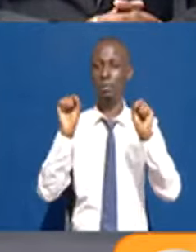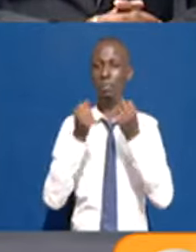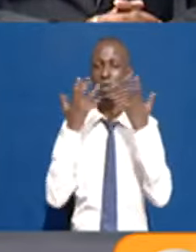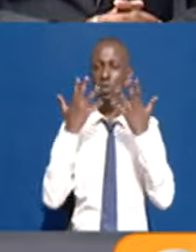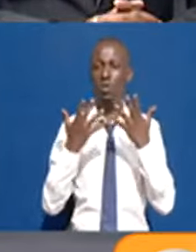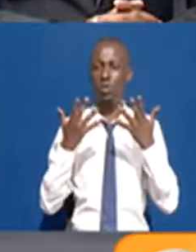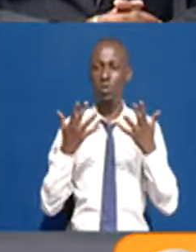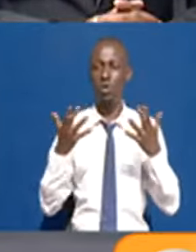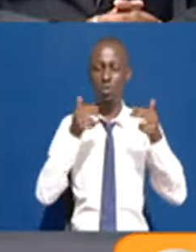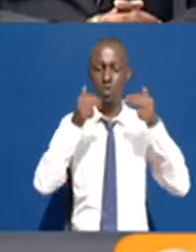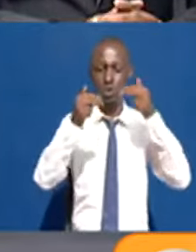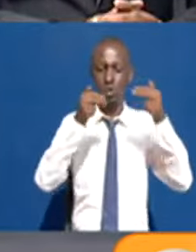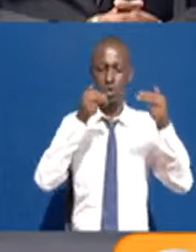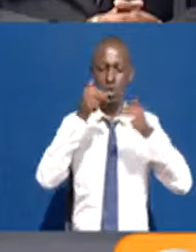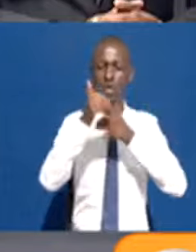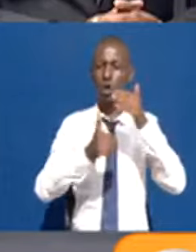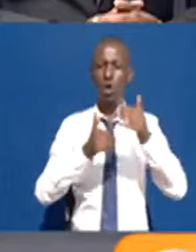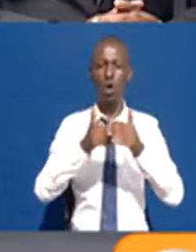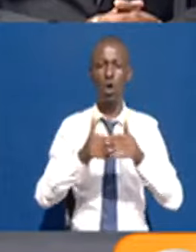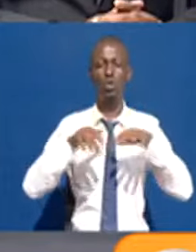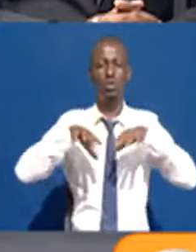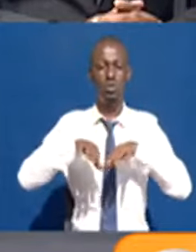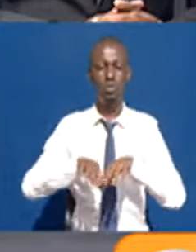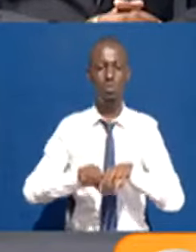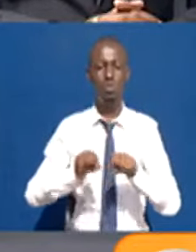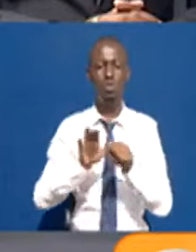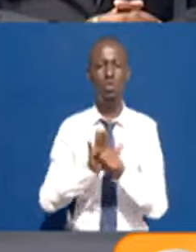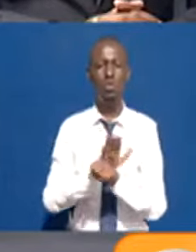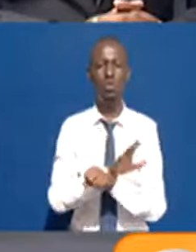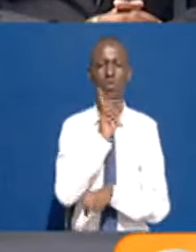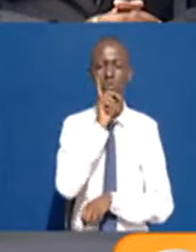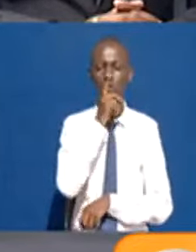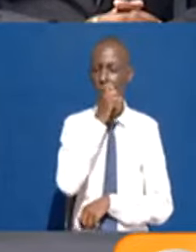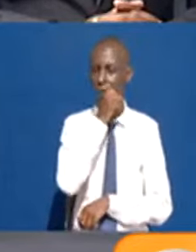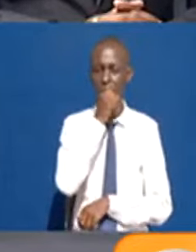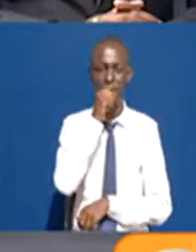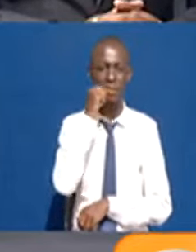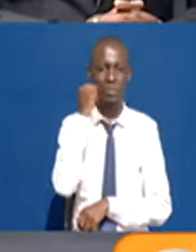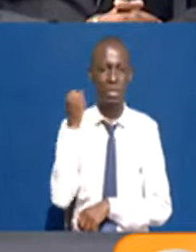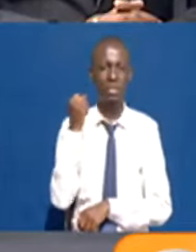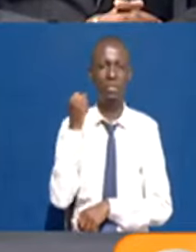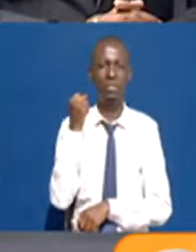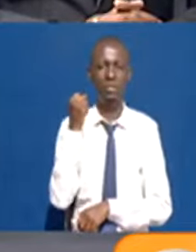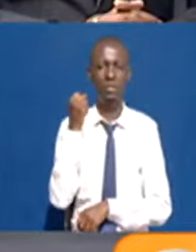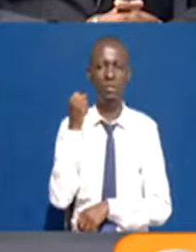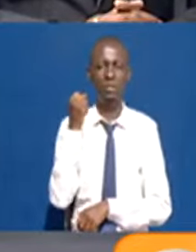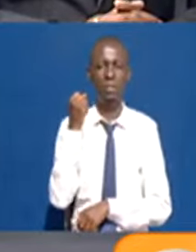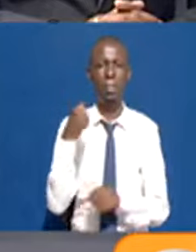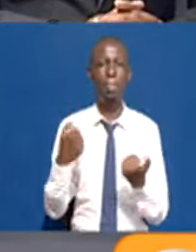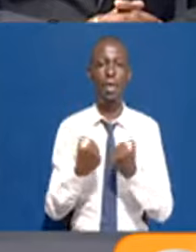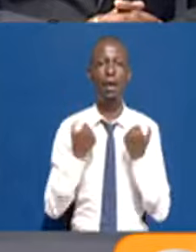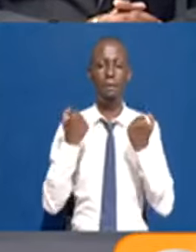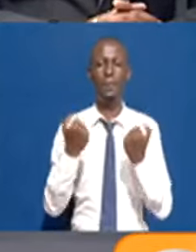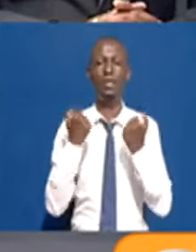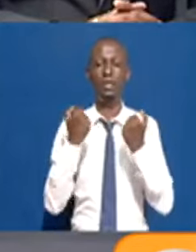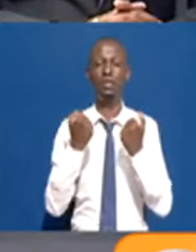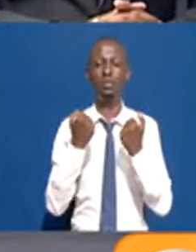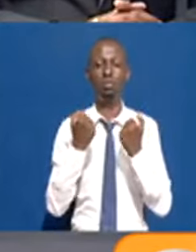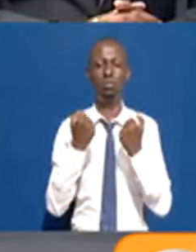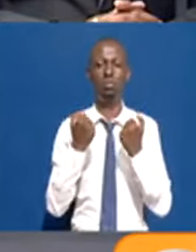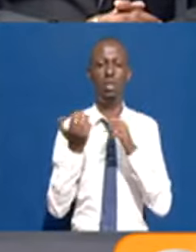all hotels are fully booked. And this would seem to be the general trend around official talk on the